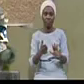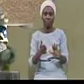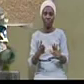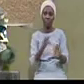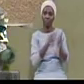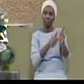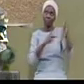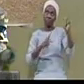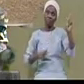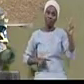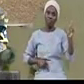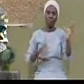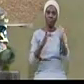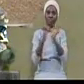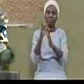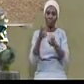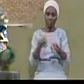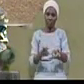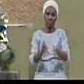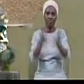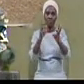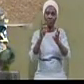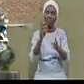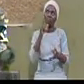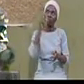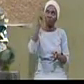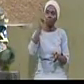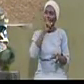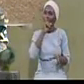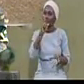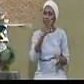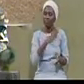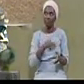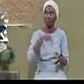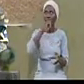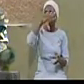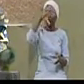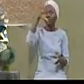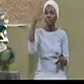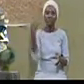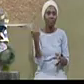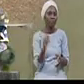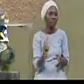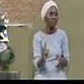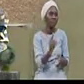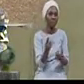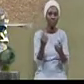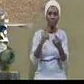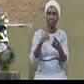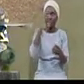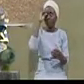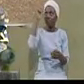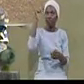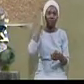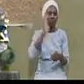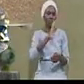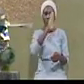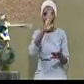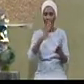King Jesus is the way, the truth and the life. Whosoever cometh to him shall